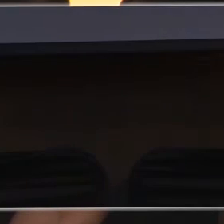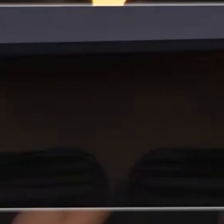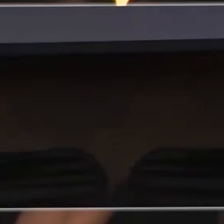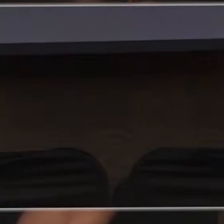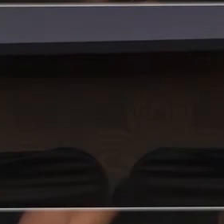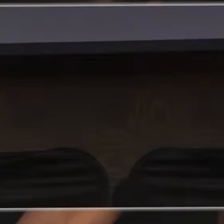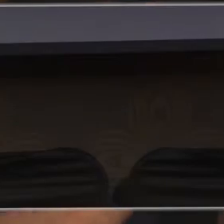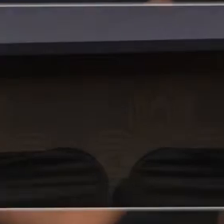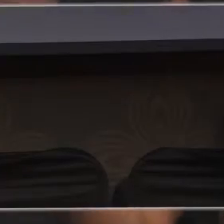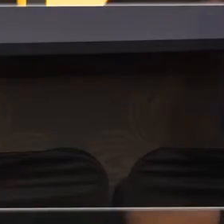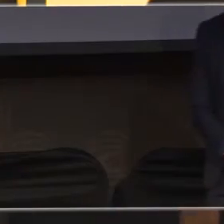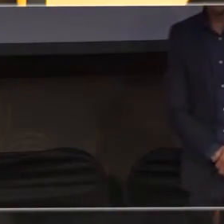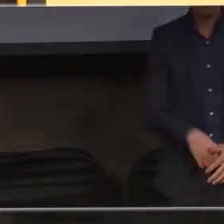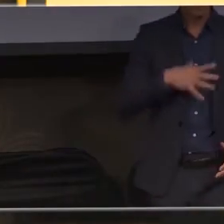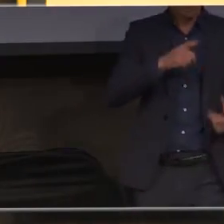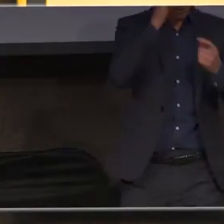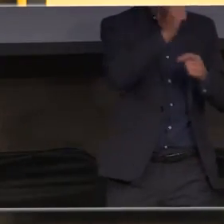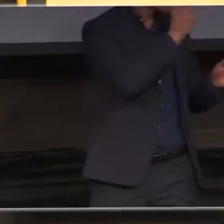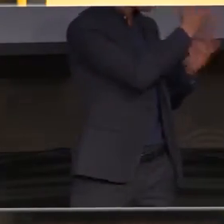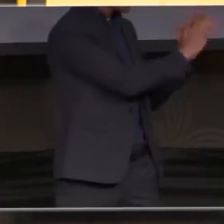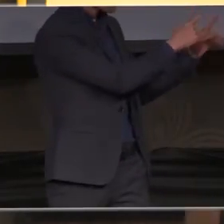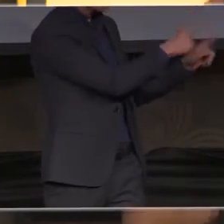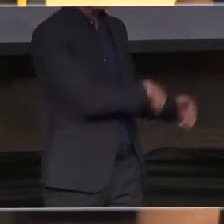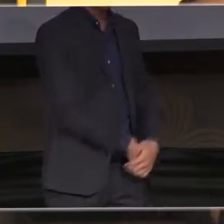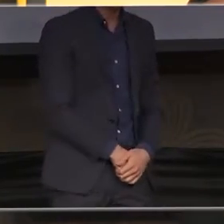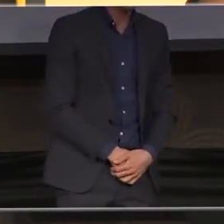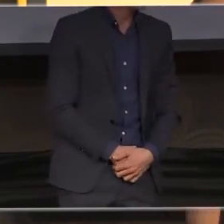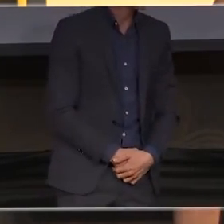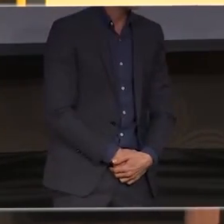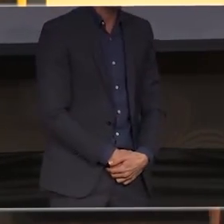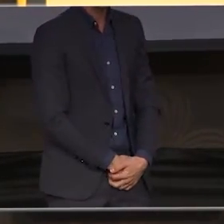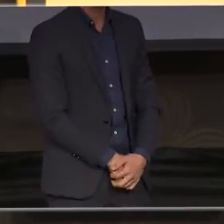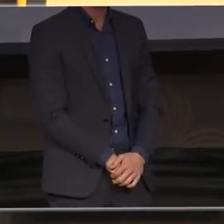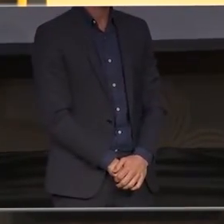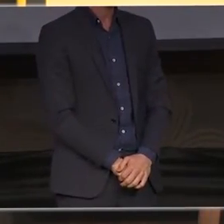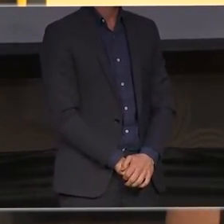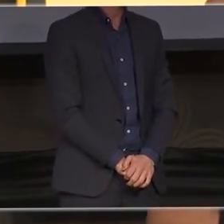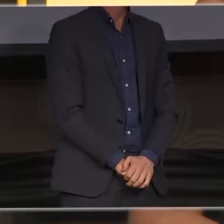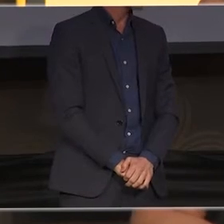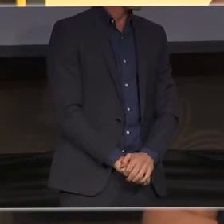I'd just like to acknowledge our signers too, who are doing amazing work. Thank